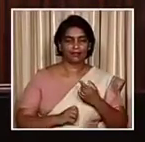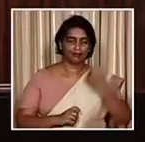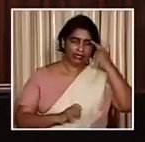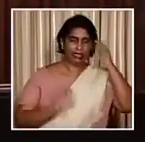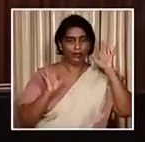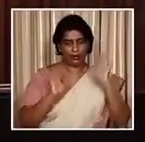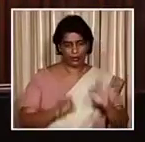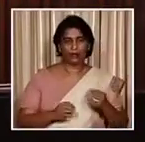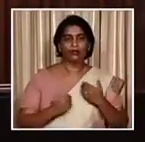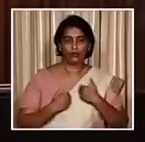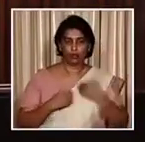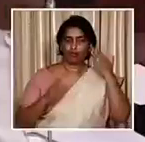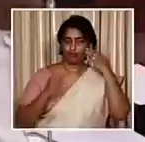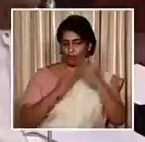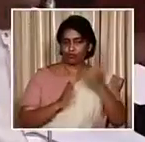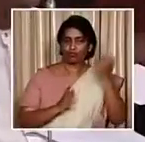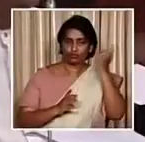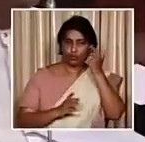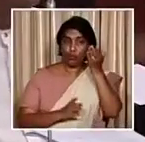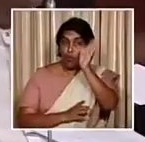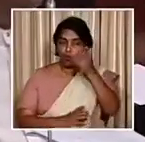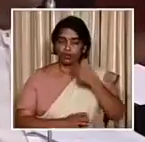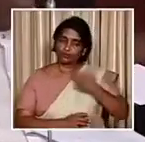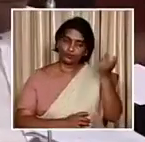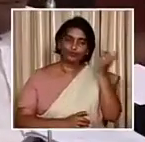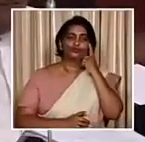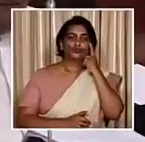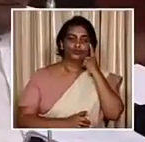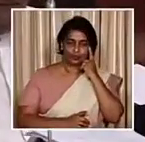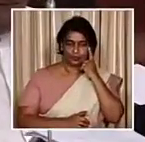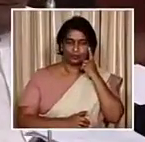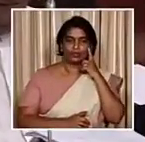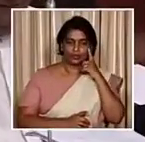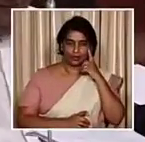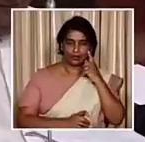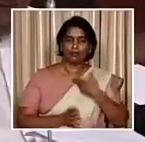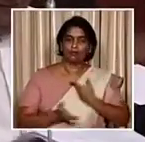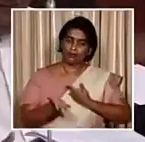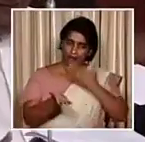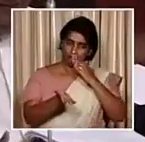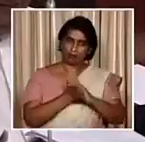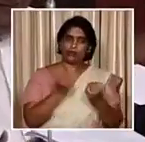I know that. I know about you. Api avashya velawata sahayaka dunna.